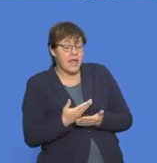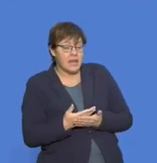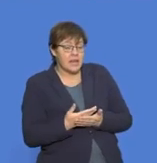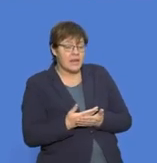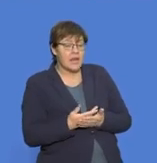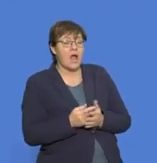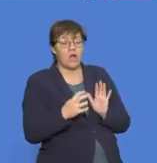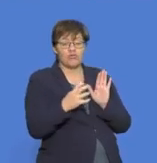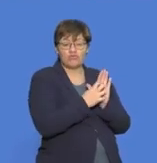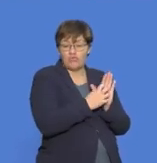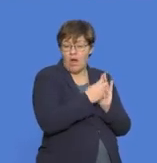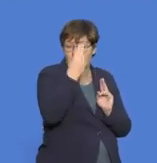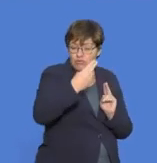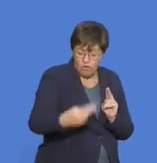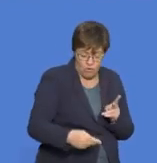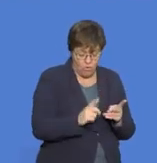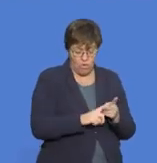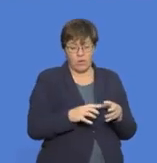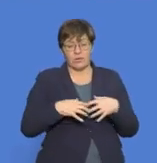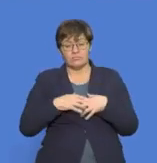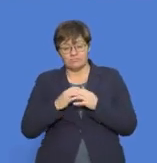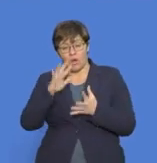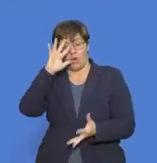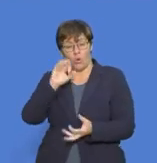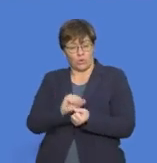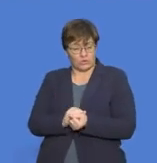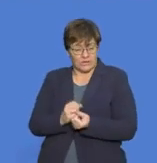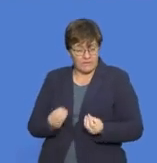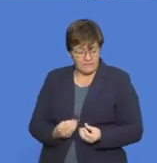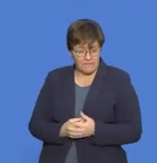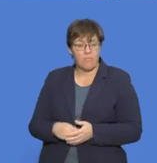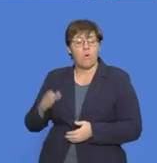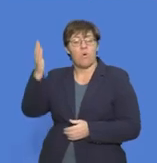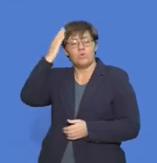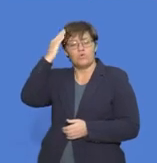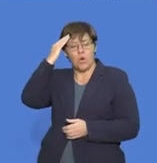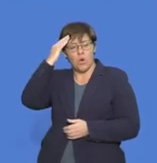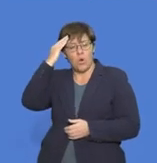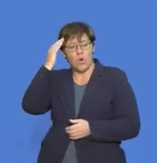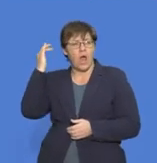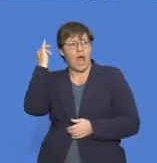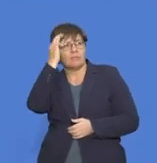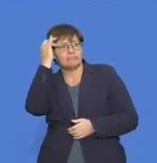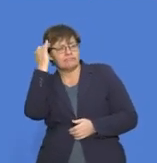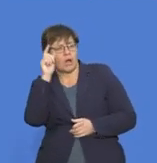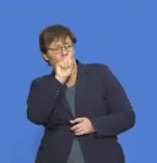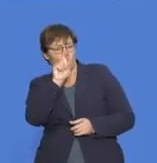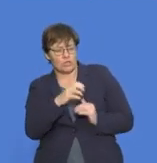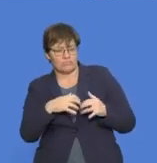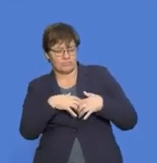to draw a graph, ability to draw a conclusion, knowing what a hypothesis